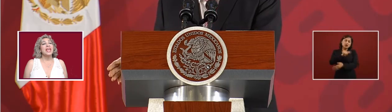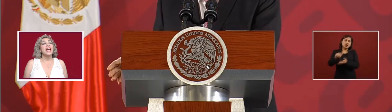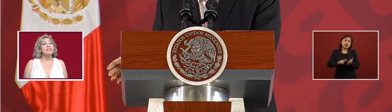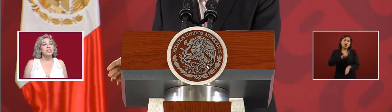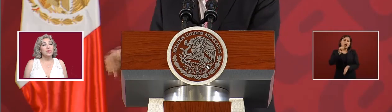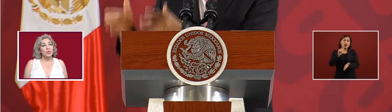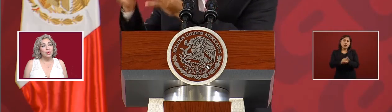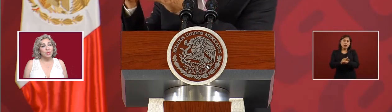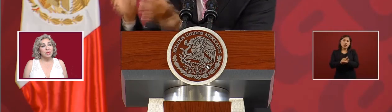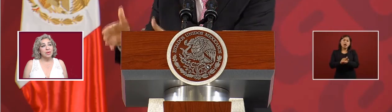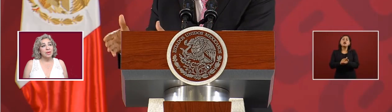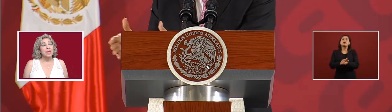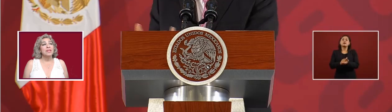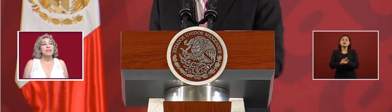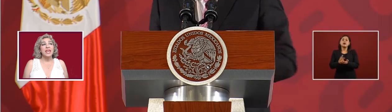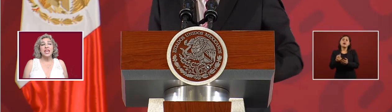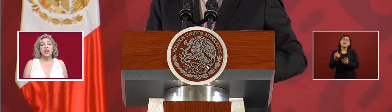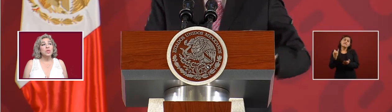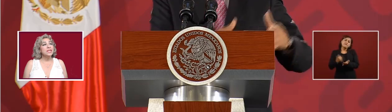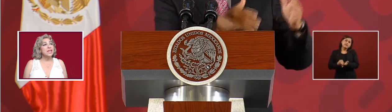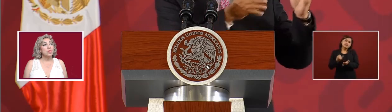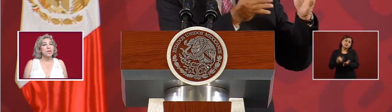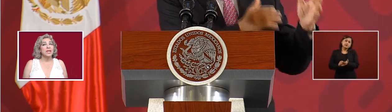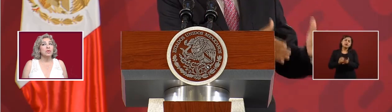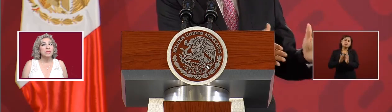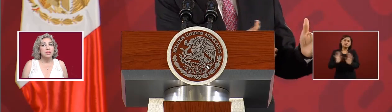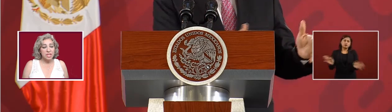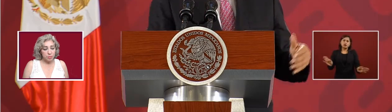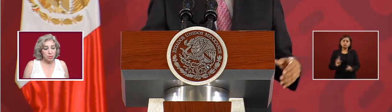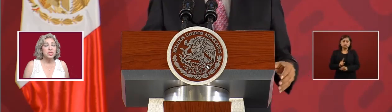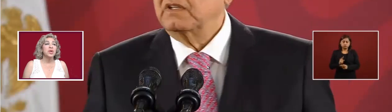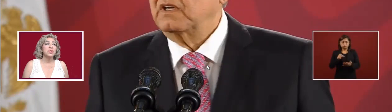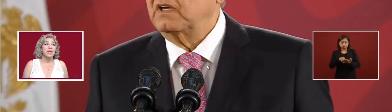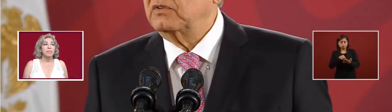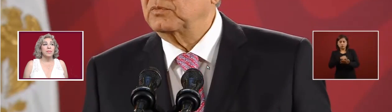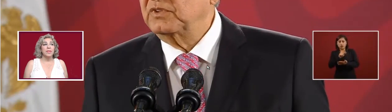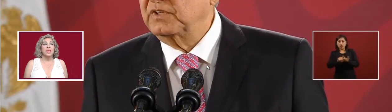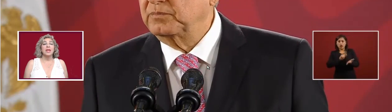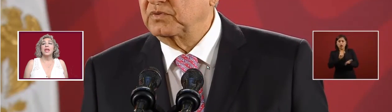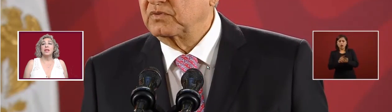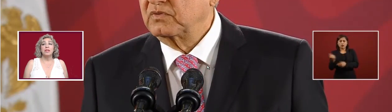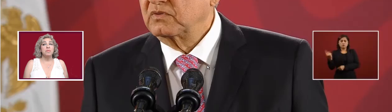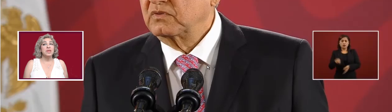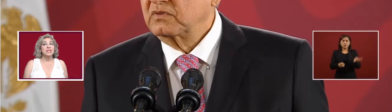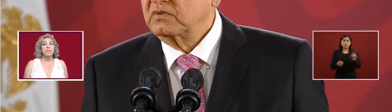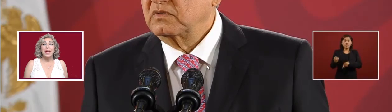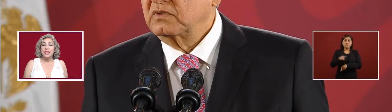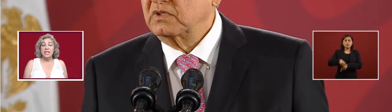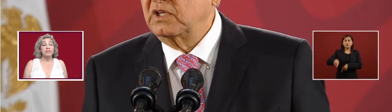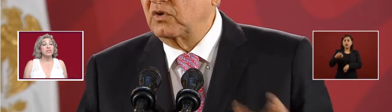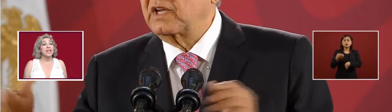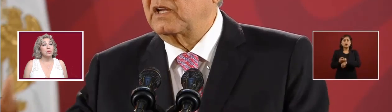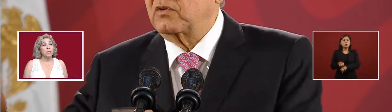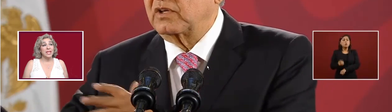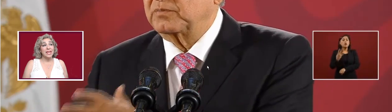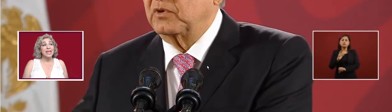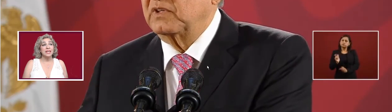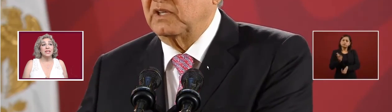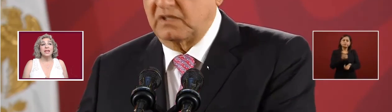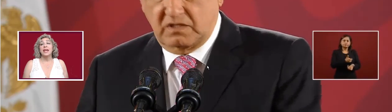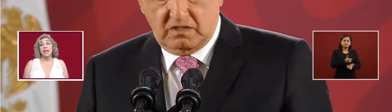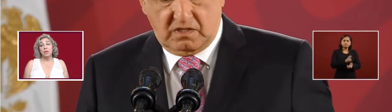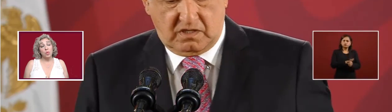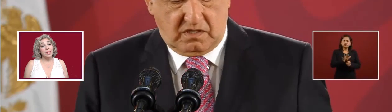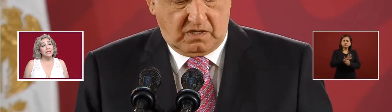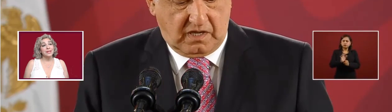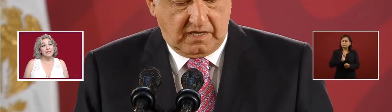They have to. They can only take what goes, is supposed to go to them. And, the municipalities have to take what they get.